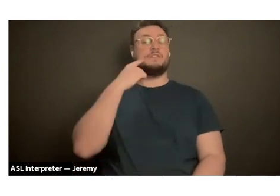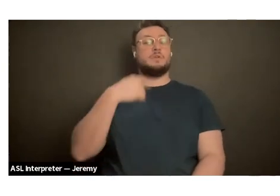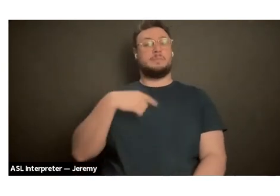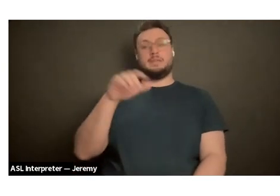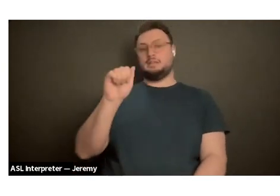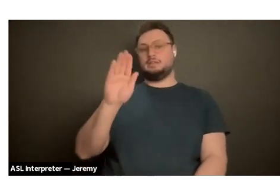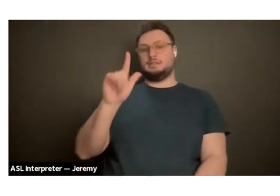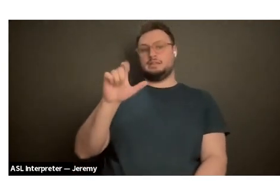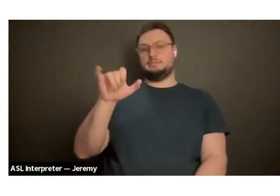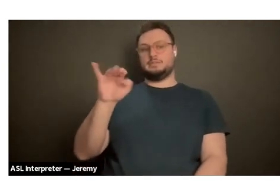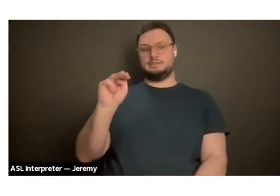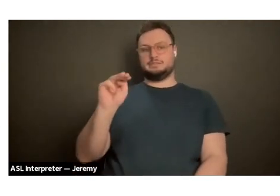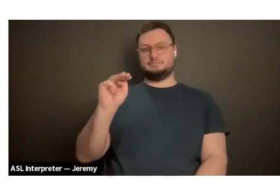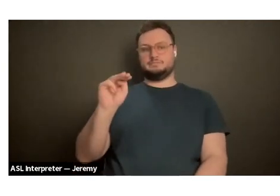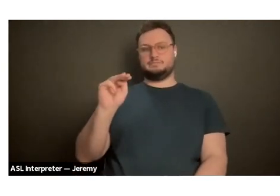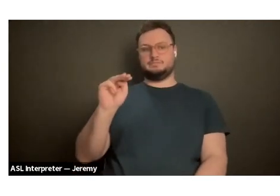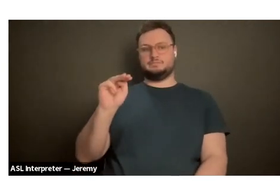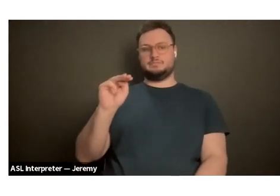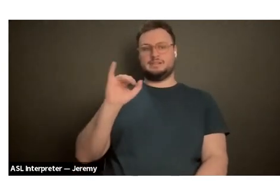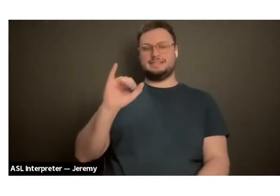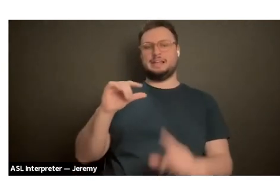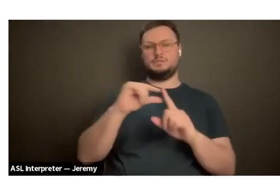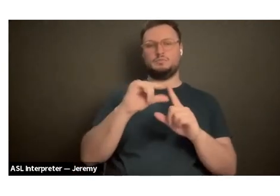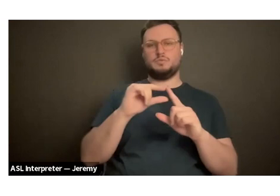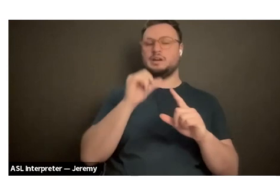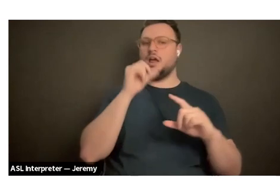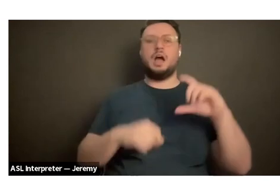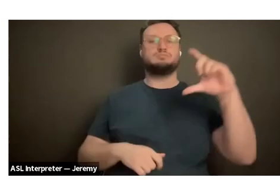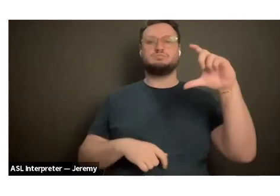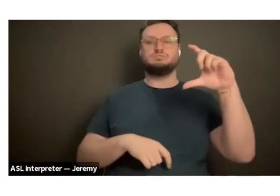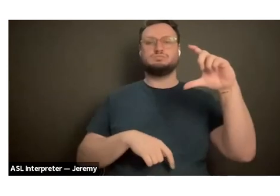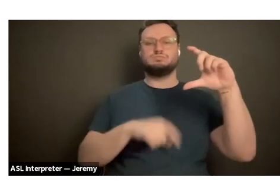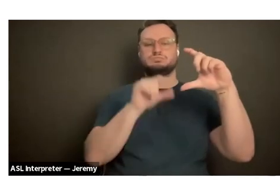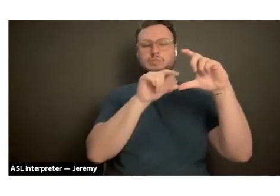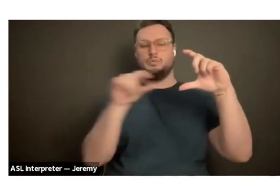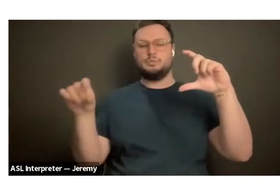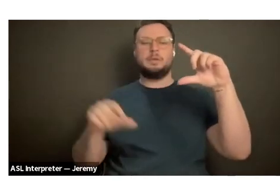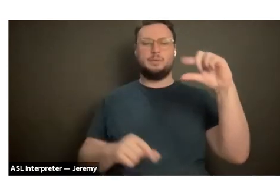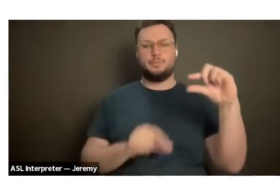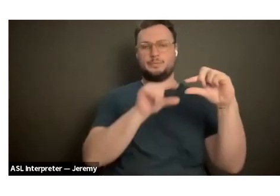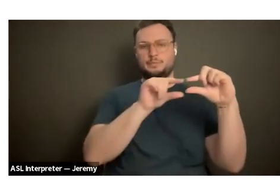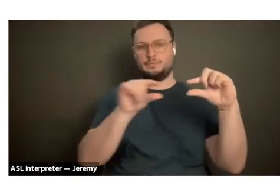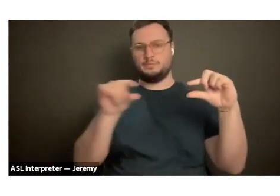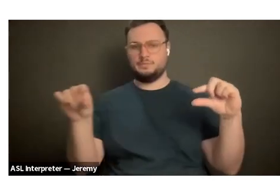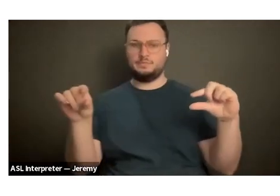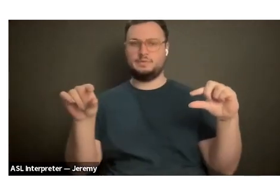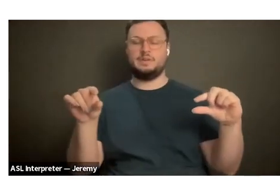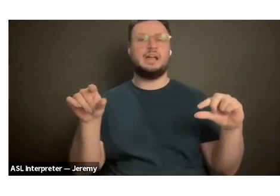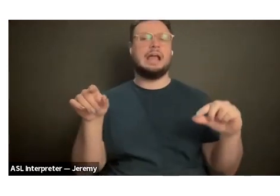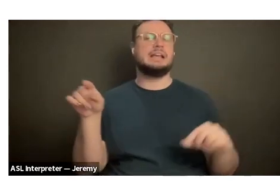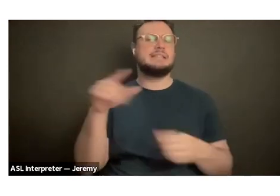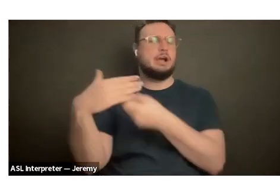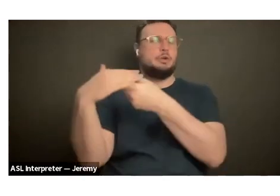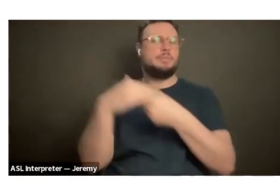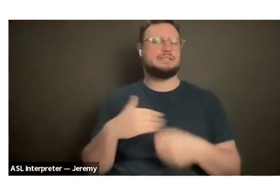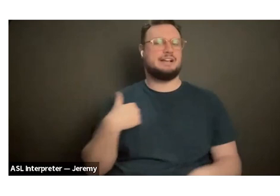a lowercase ableism, and because I think the systems of oppression, they don't deserve a capital letter, and that's how